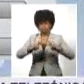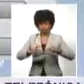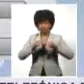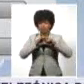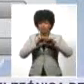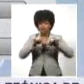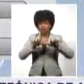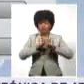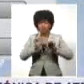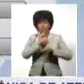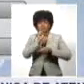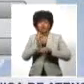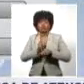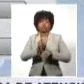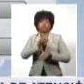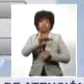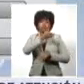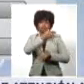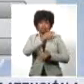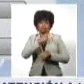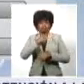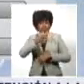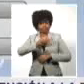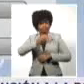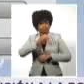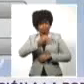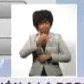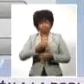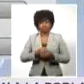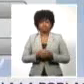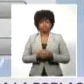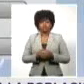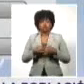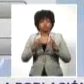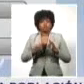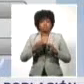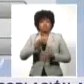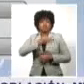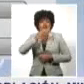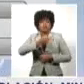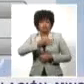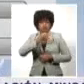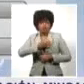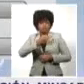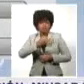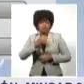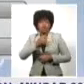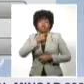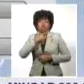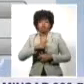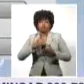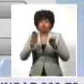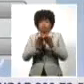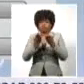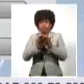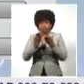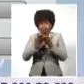Brothers Amejeras Laboratory, 58 samples. Of them, 34